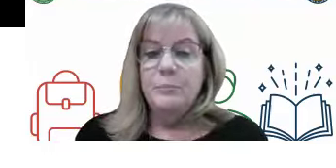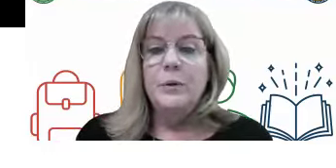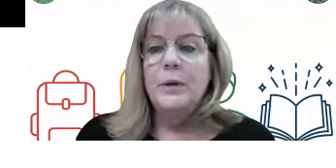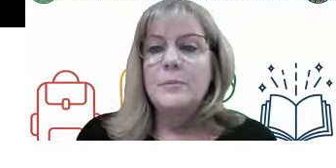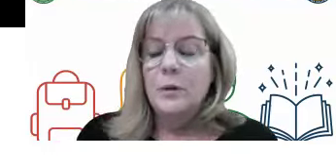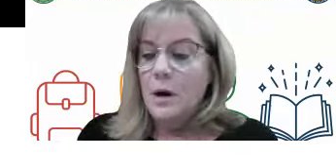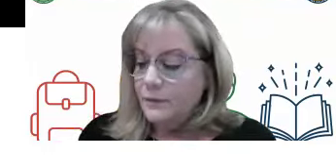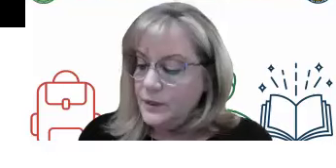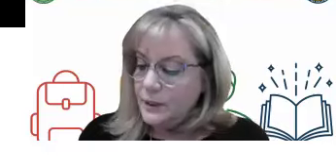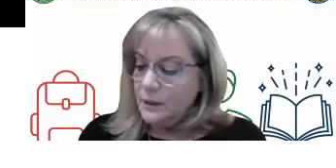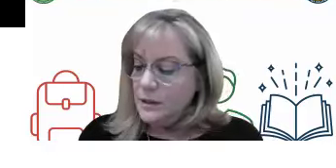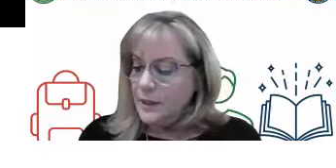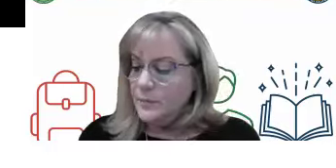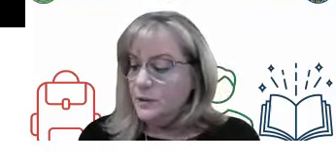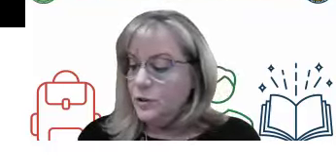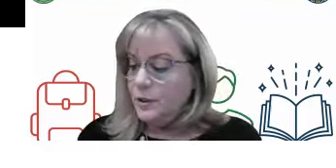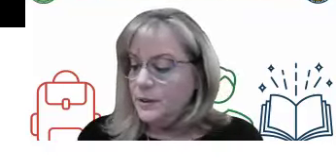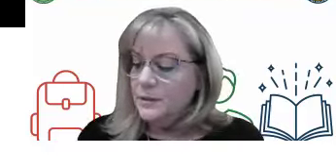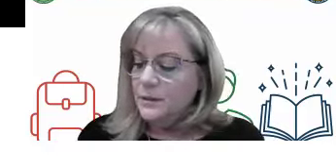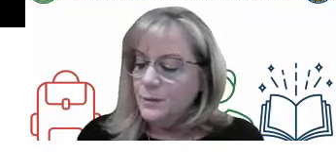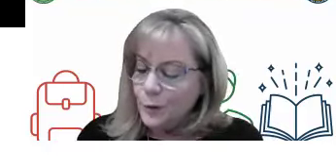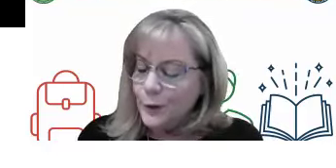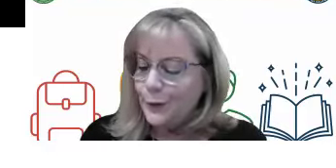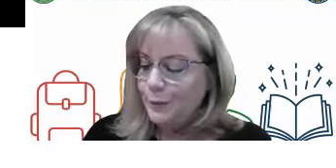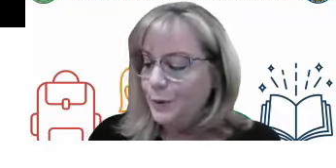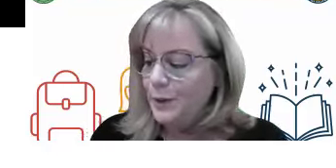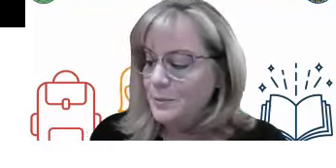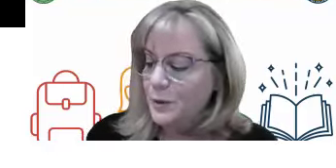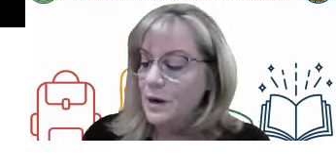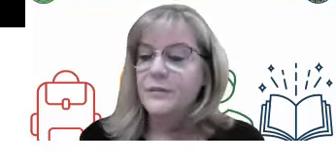Early learning programs are often